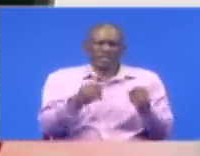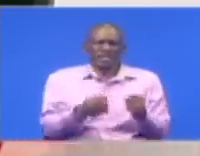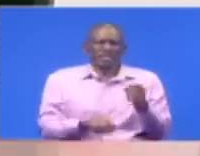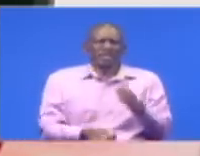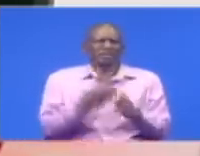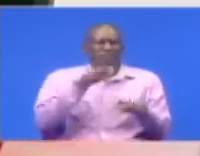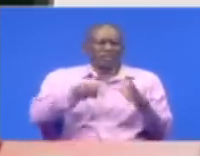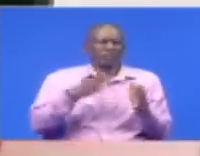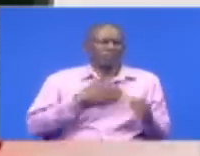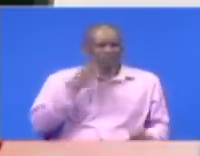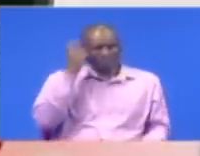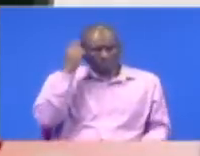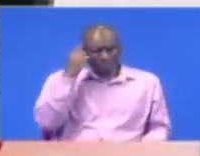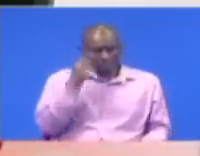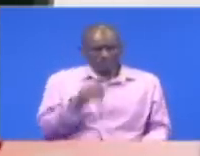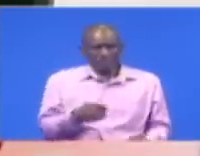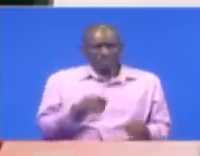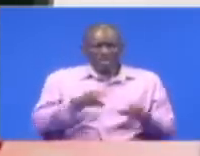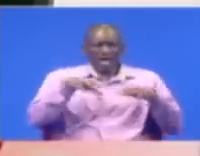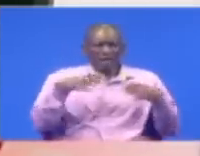to mind.